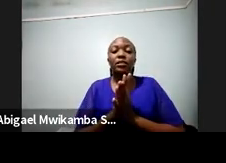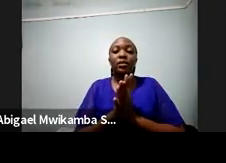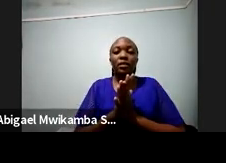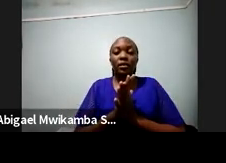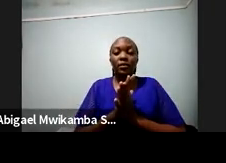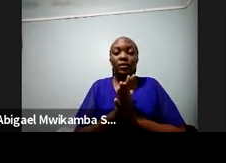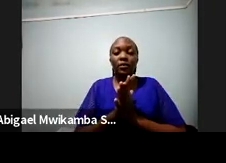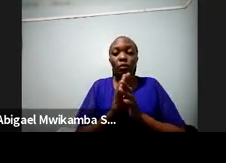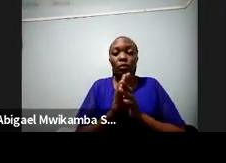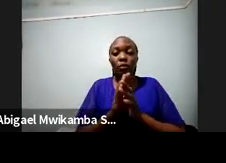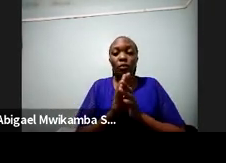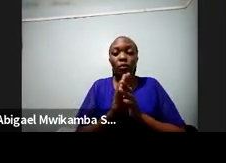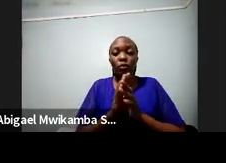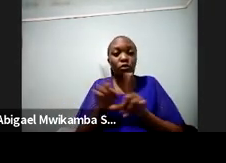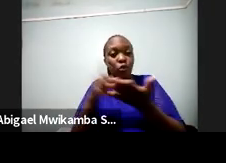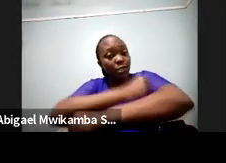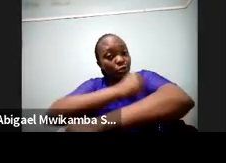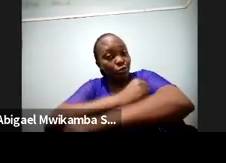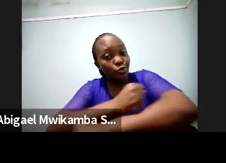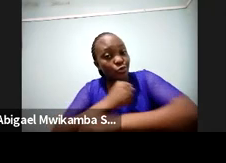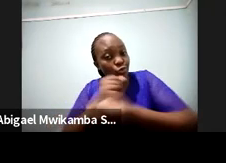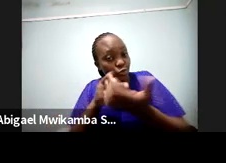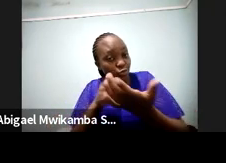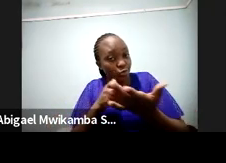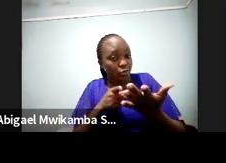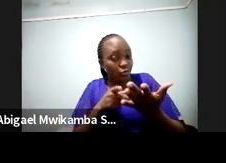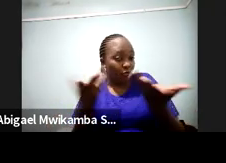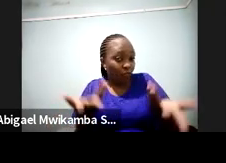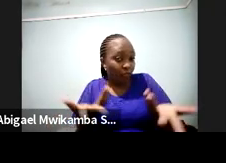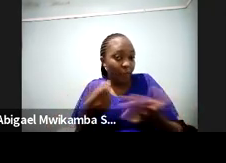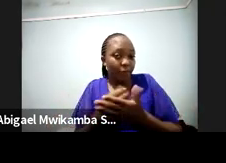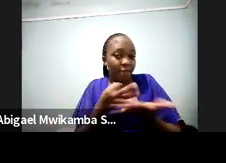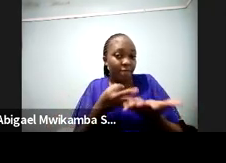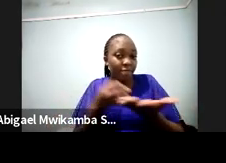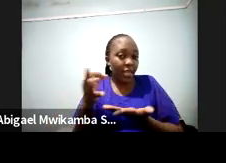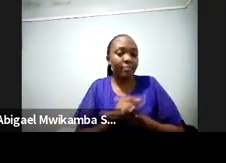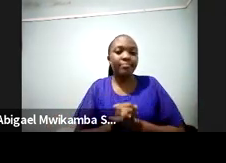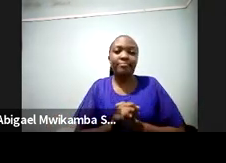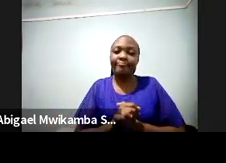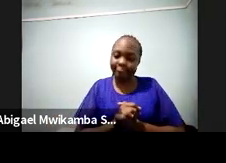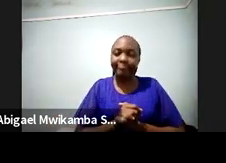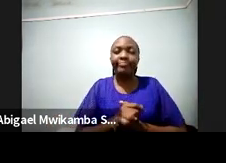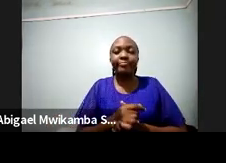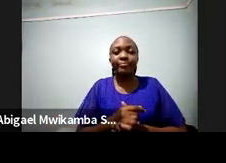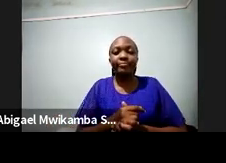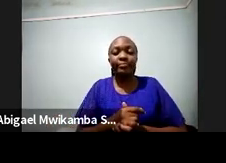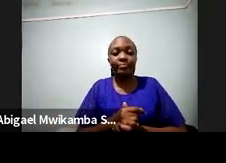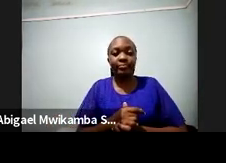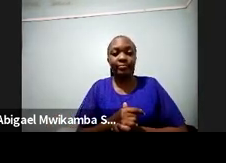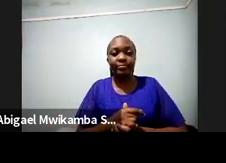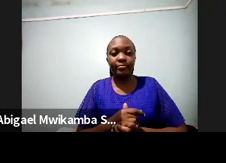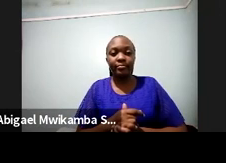to get their jobs and all this. That's the genealogy of what you're discussing in family matter. Future, successful buying companies without a